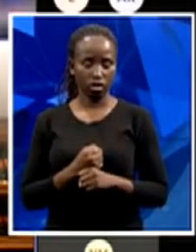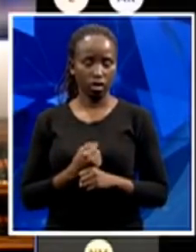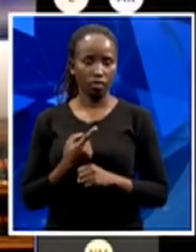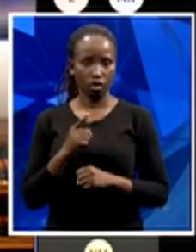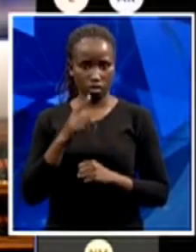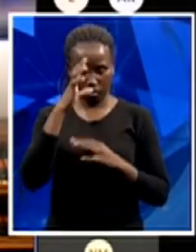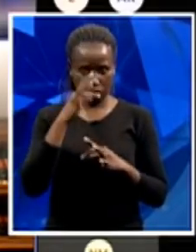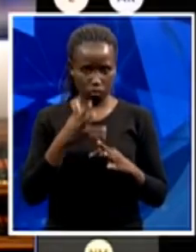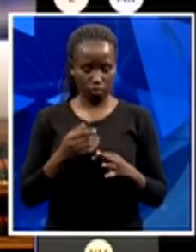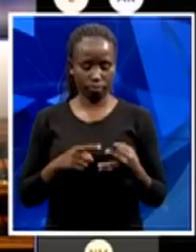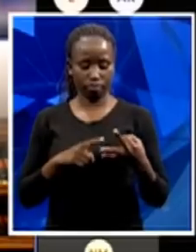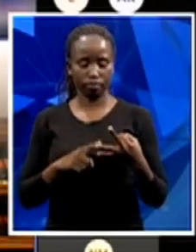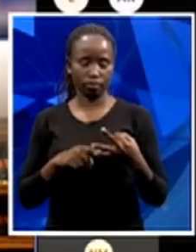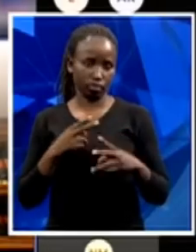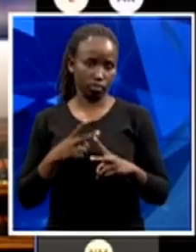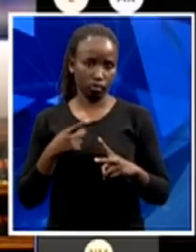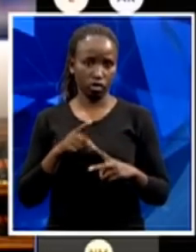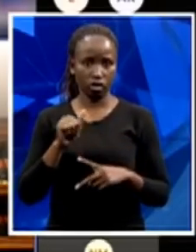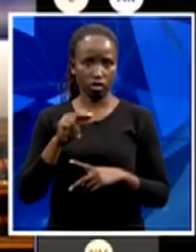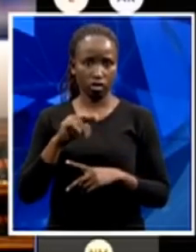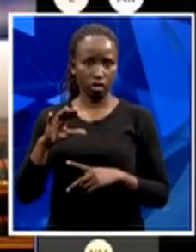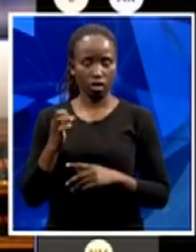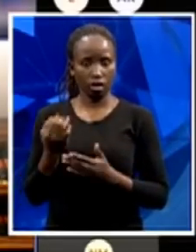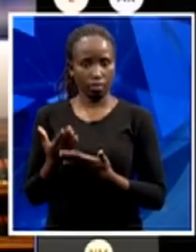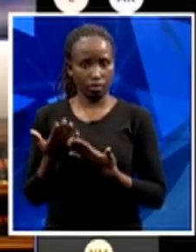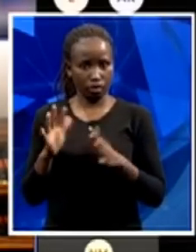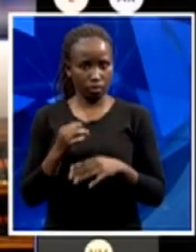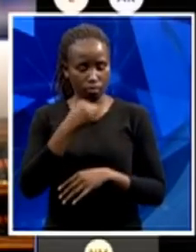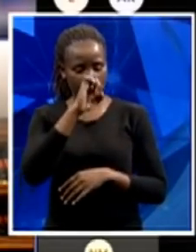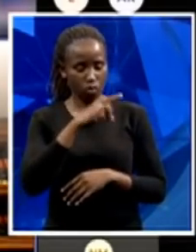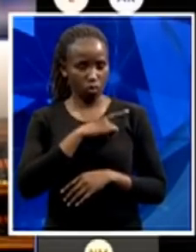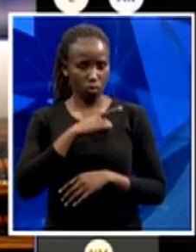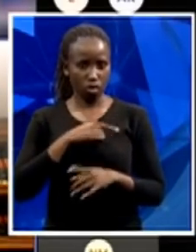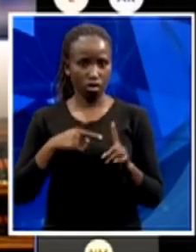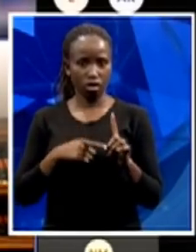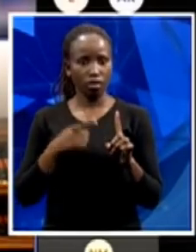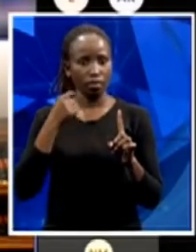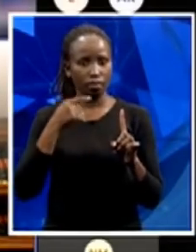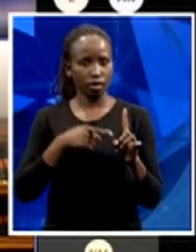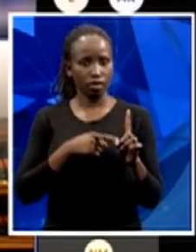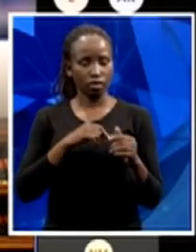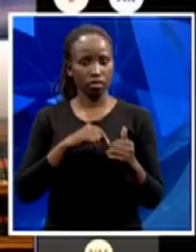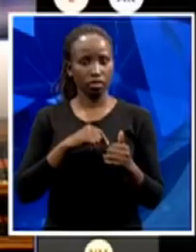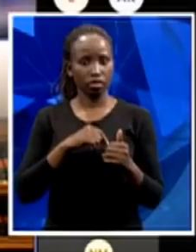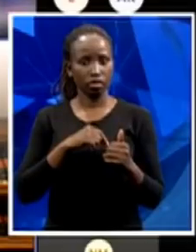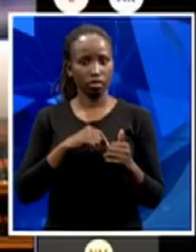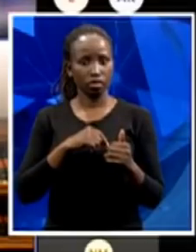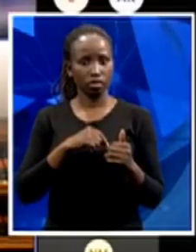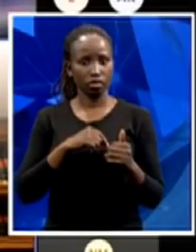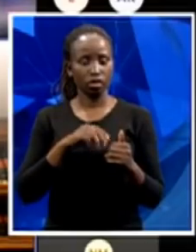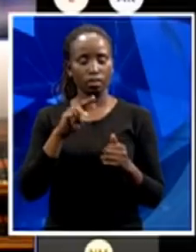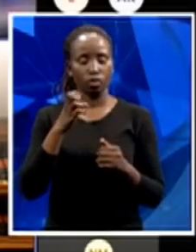on the basis that Mr. Mawere does not have a direct and substantial interest in the main application, which